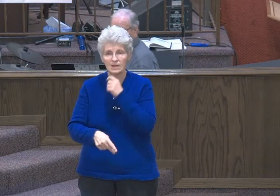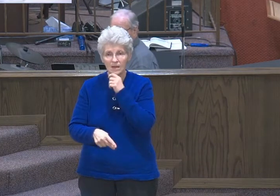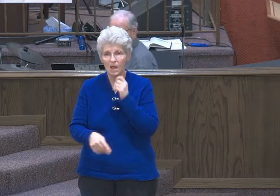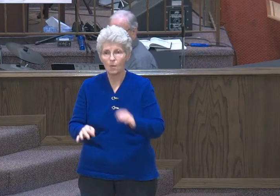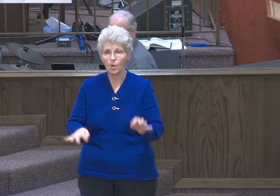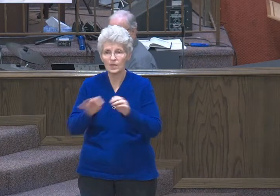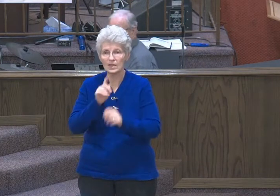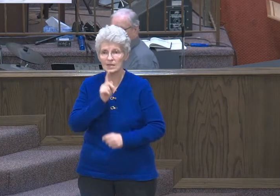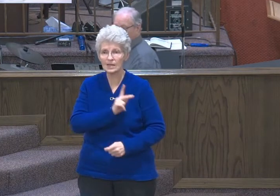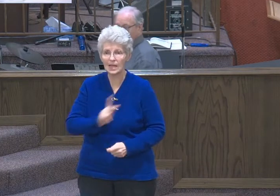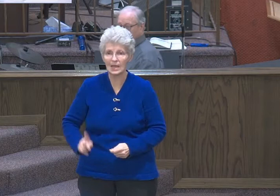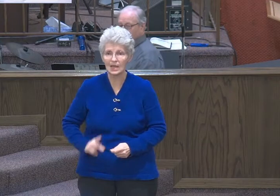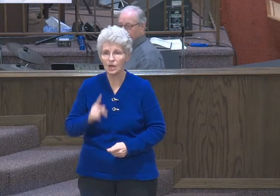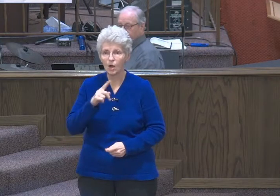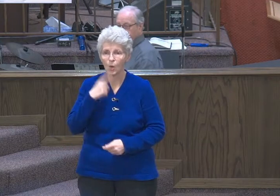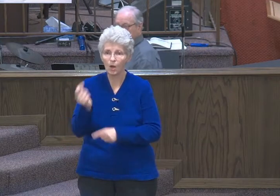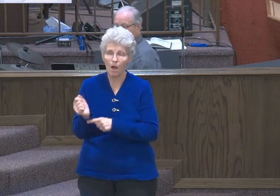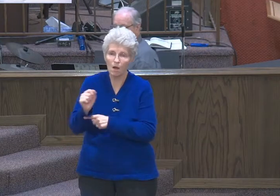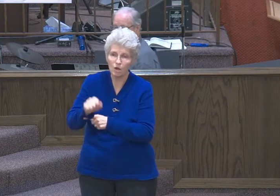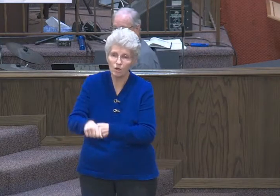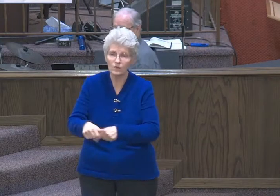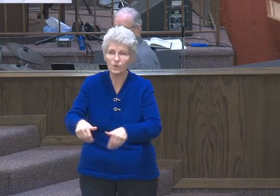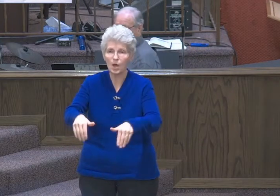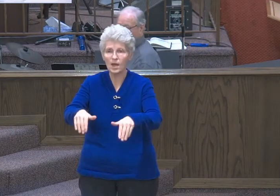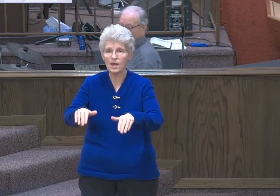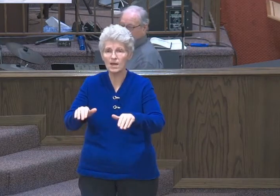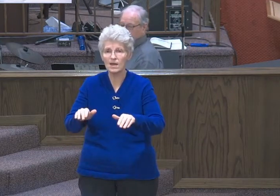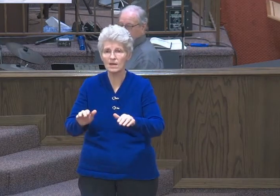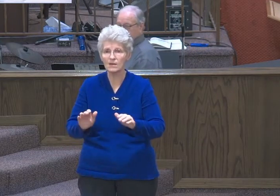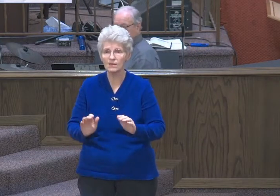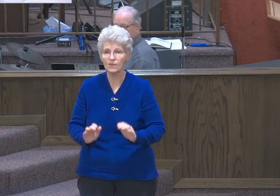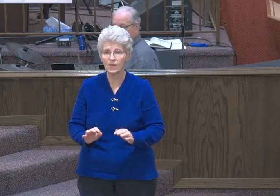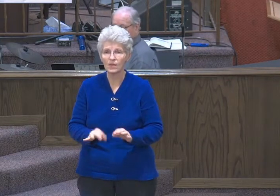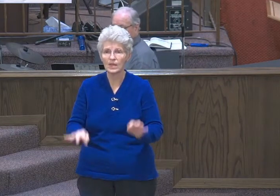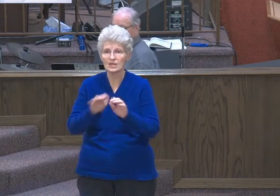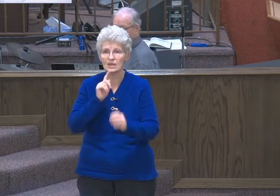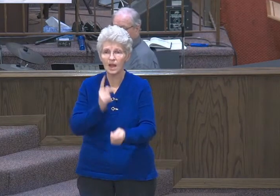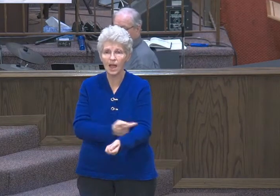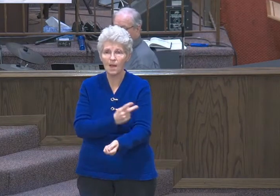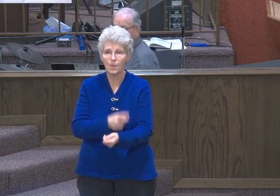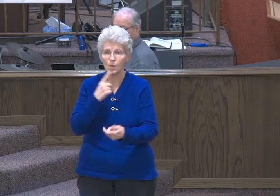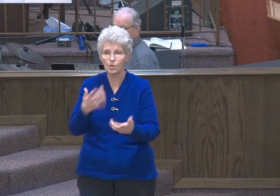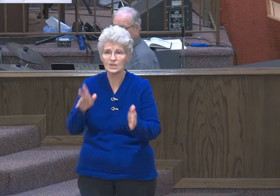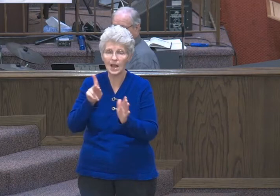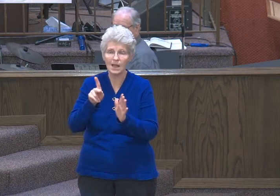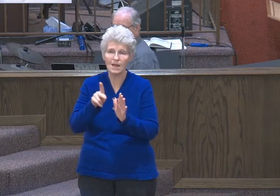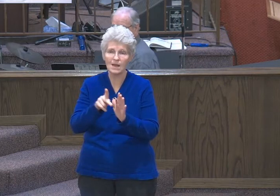slain. Worthy is the King who conquered the grave. Worthy is the Lamb who was